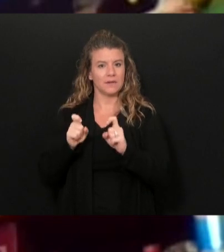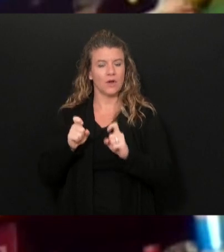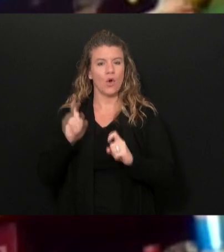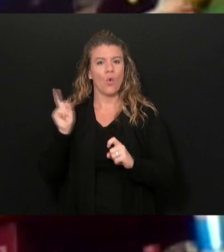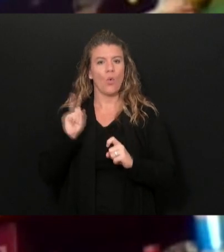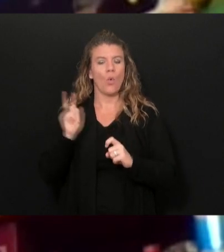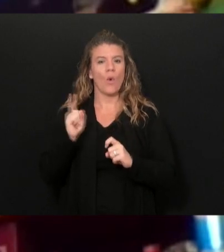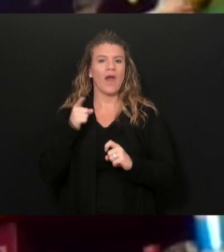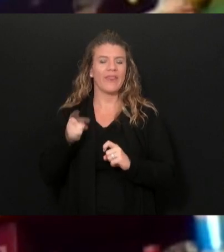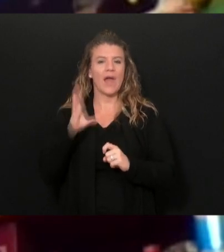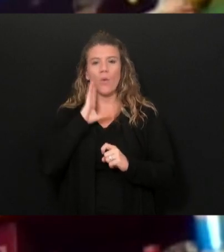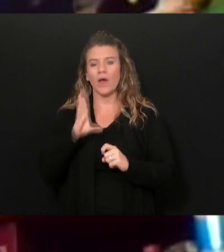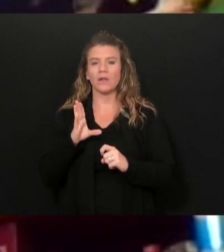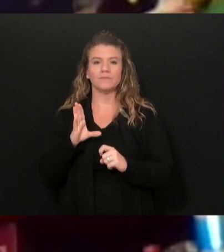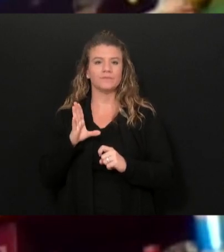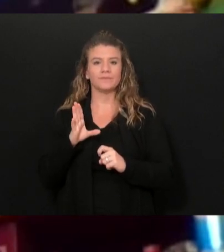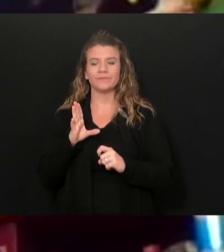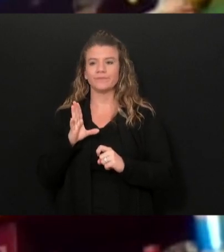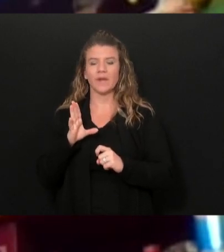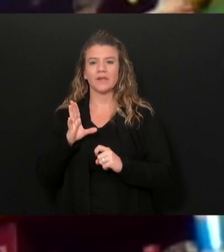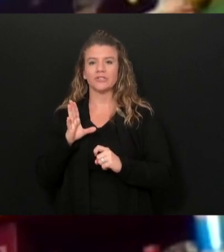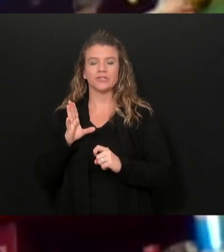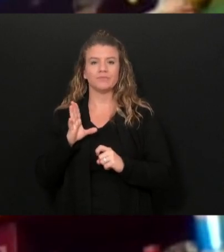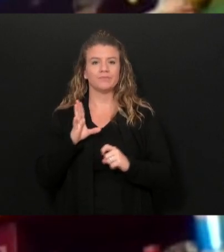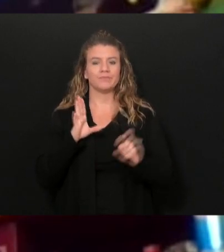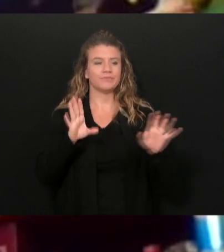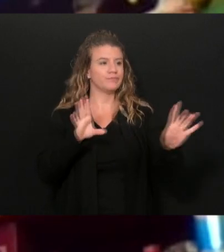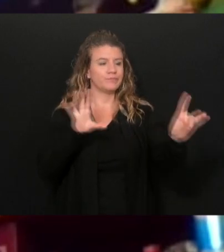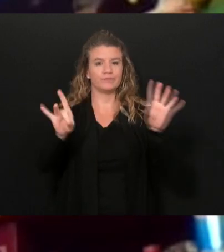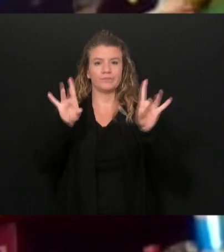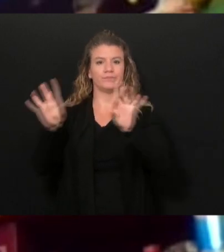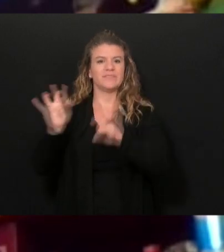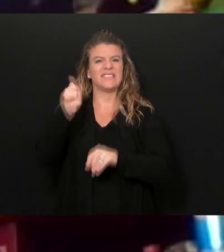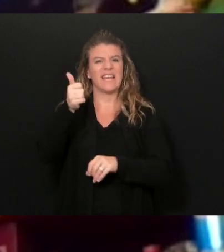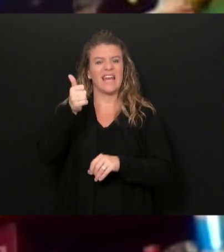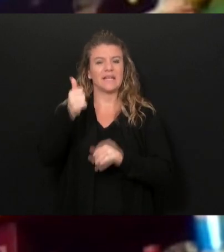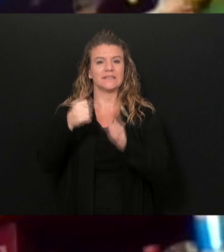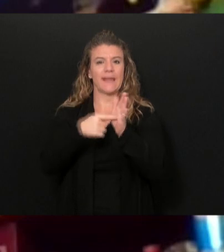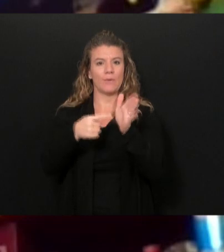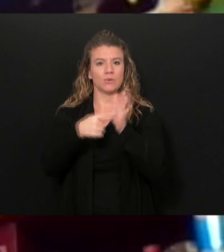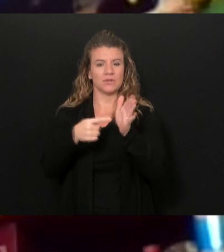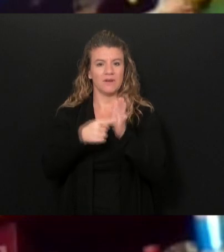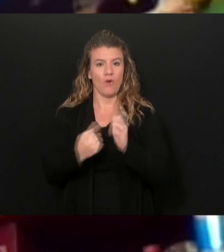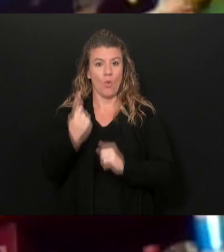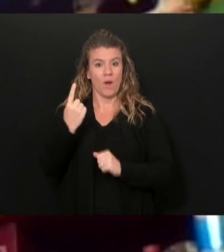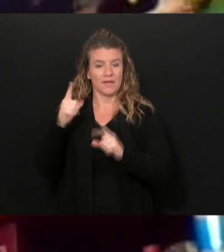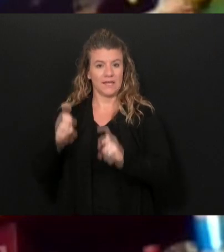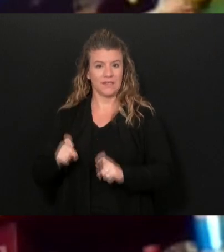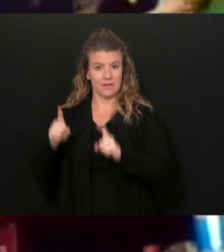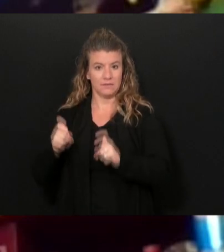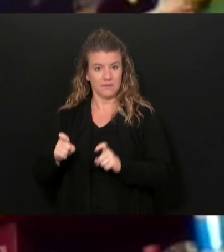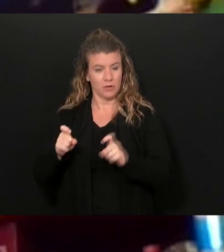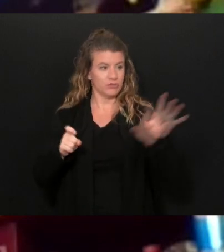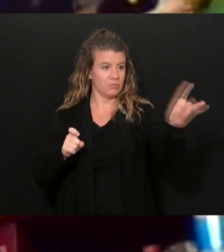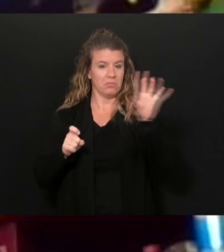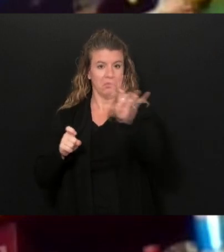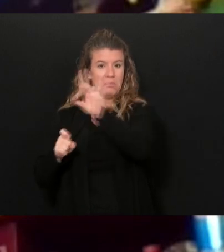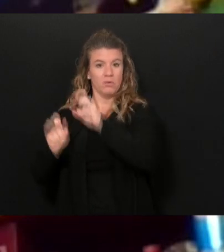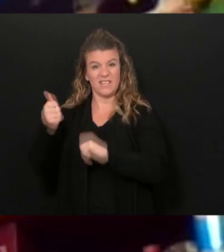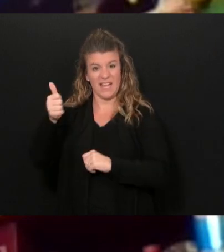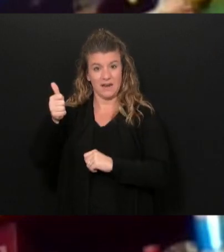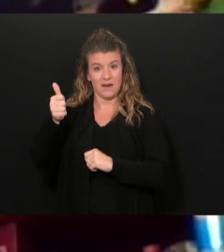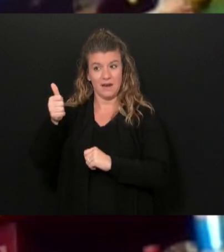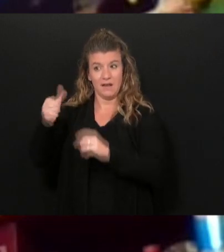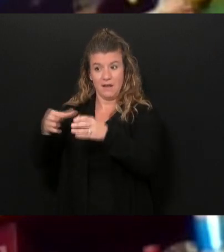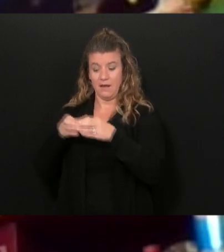pull 10 samples, for example, into a single test, and allows you